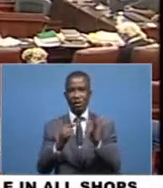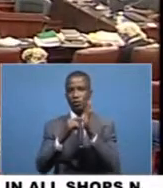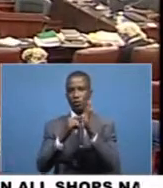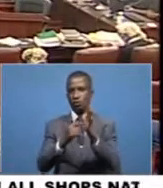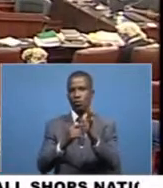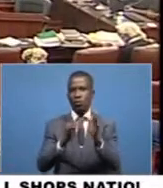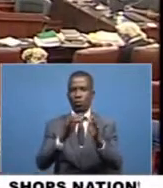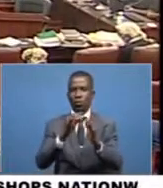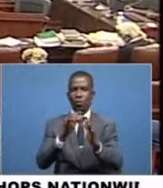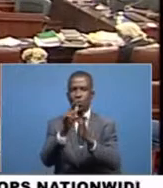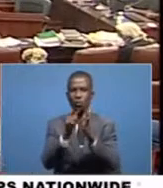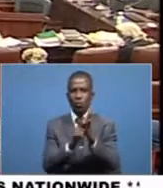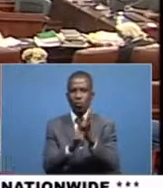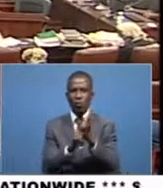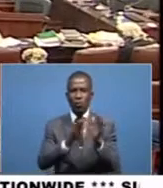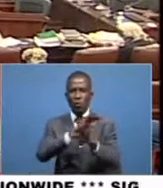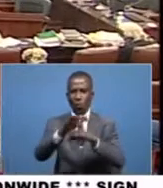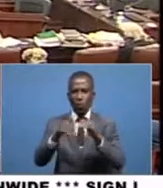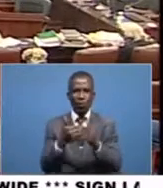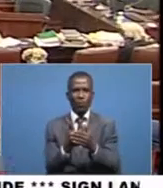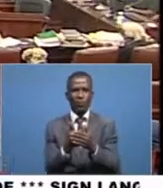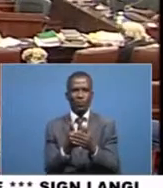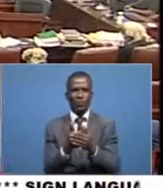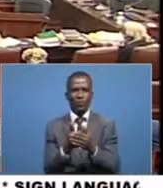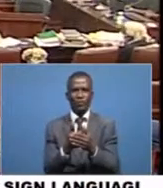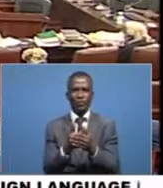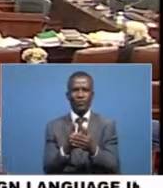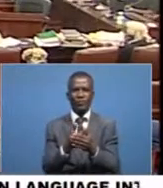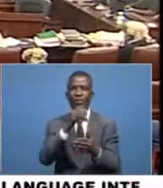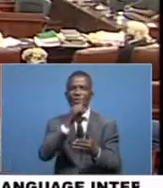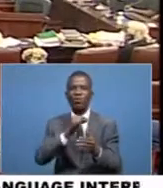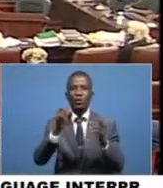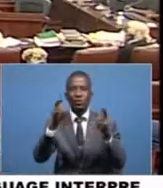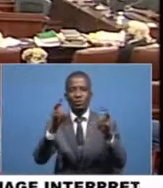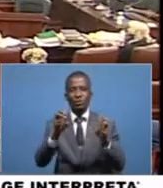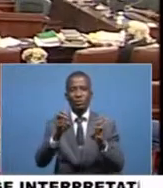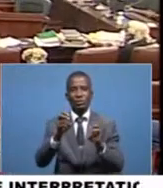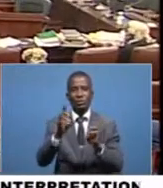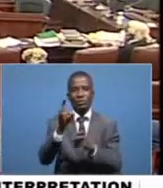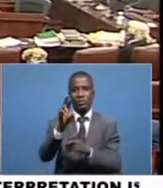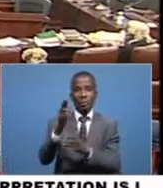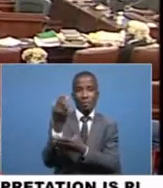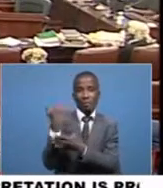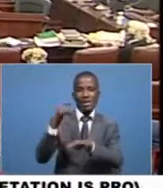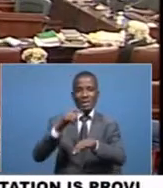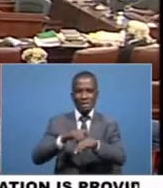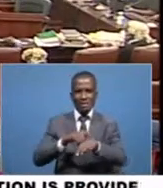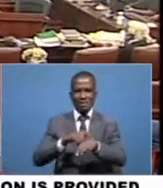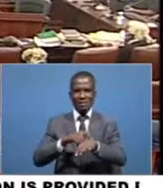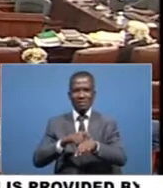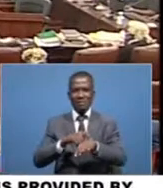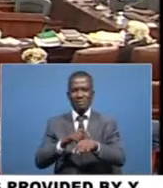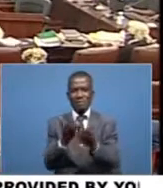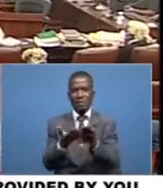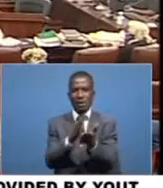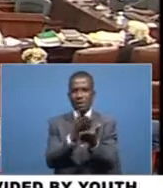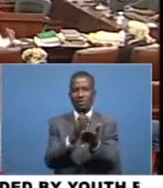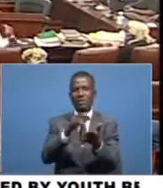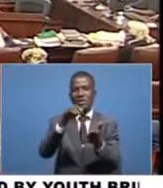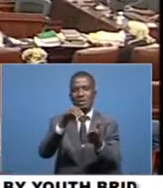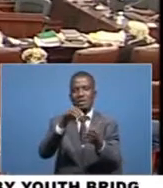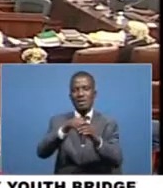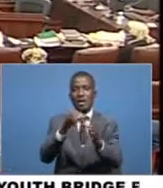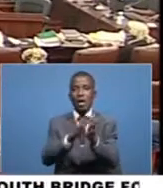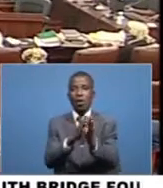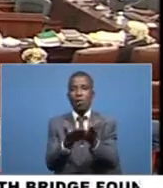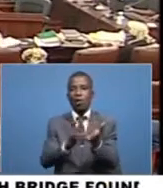in the ruling of Dr. Datiban JSC, who delivered the ruling of the court. At page 357 of